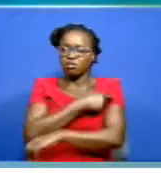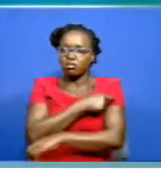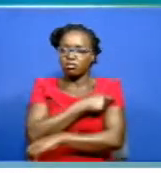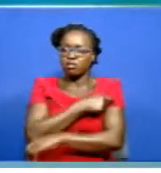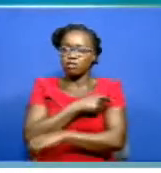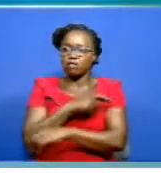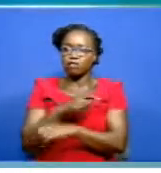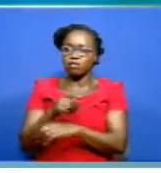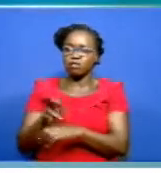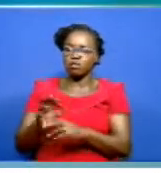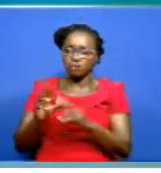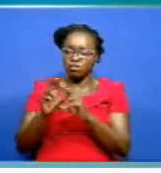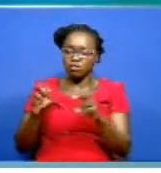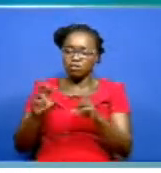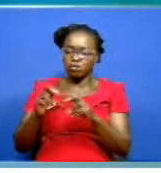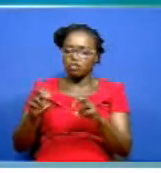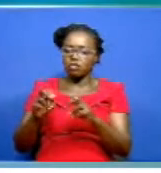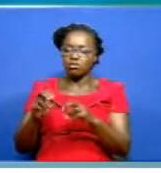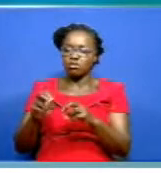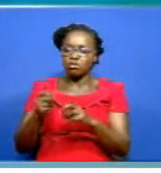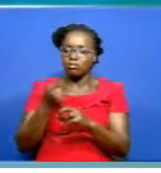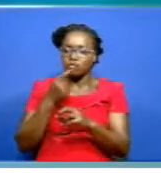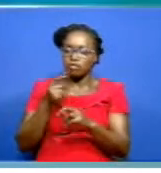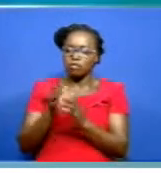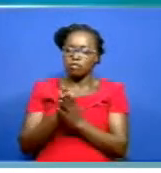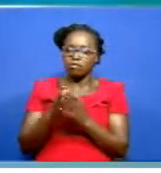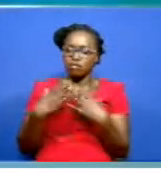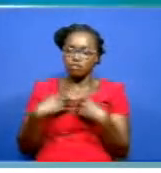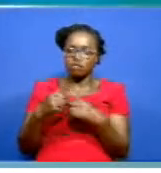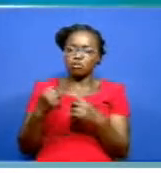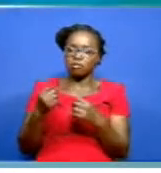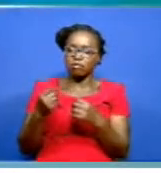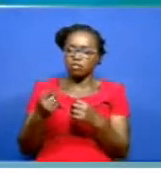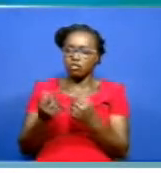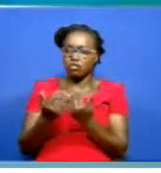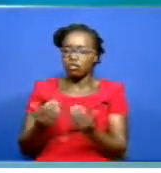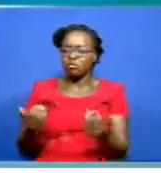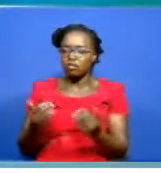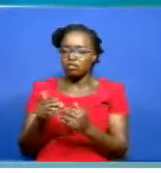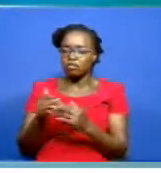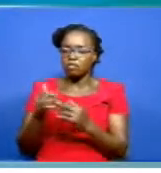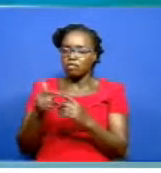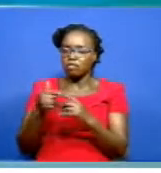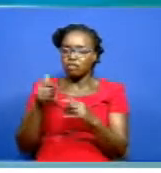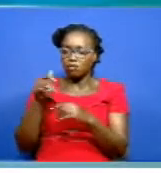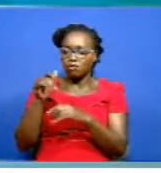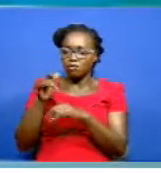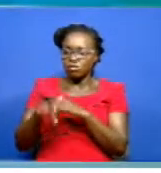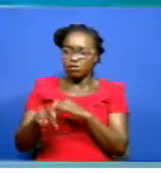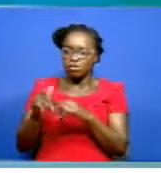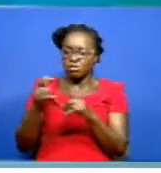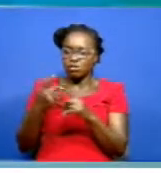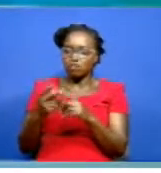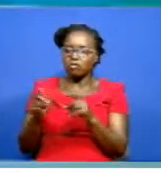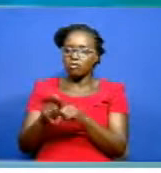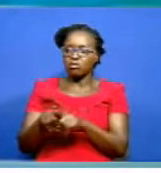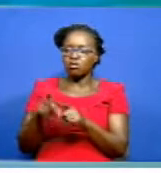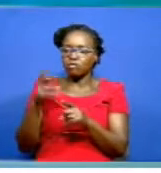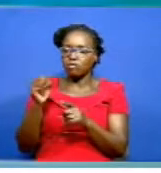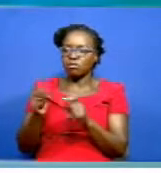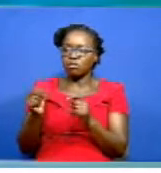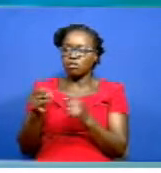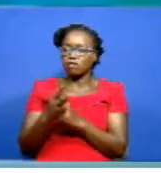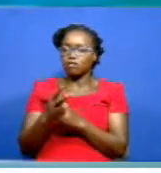various medicines as well as health products from as early as 2013. The monitoring system is both electronic and